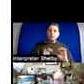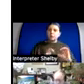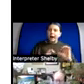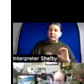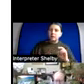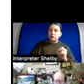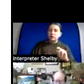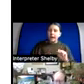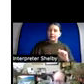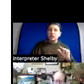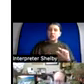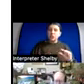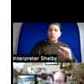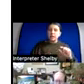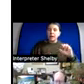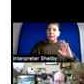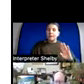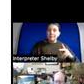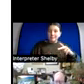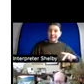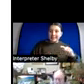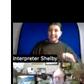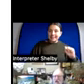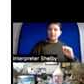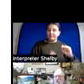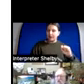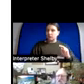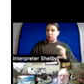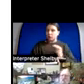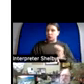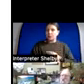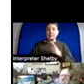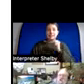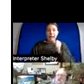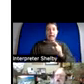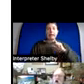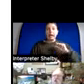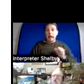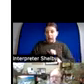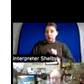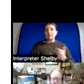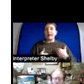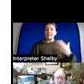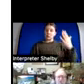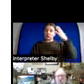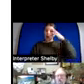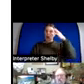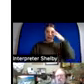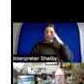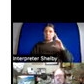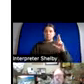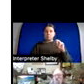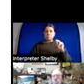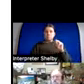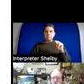that uh it doesn't actually have any knowledge other than pre